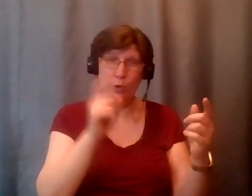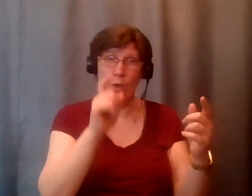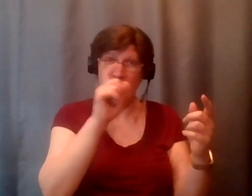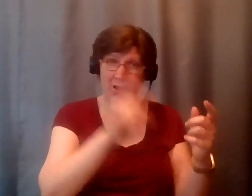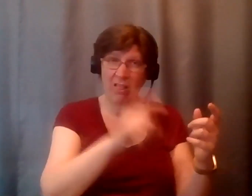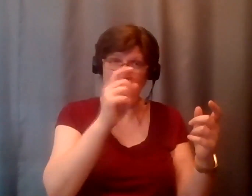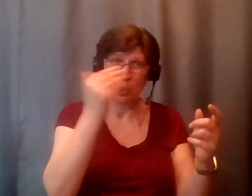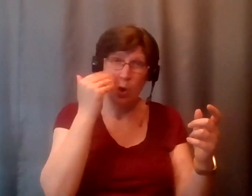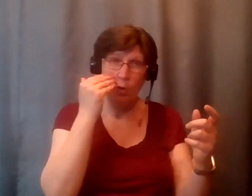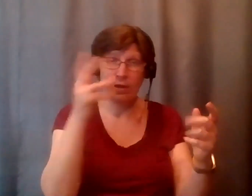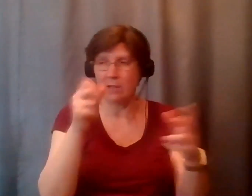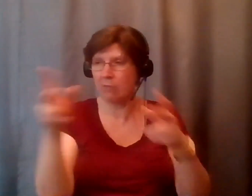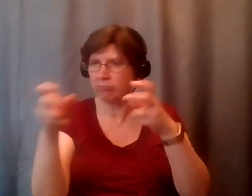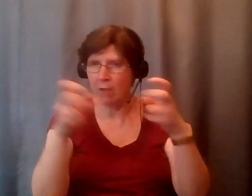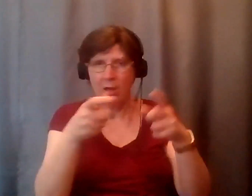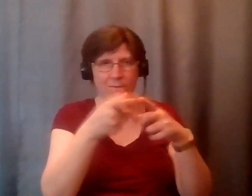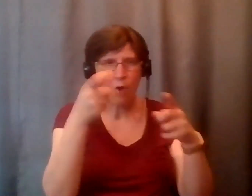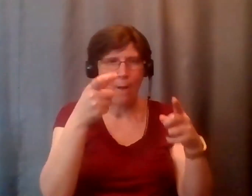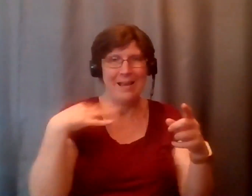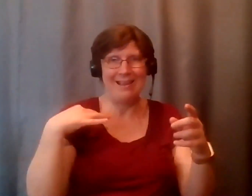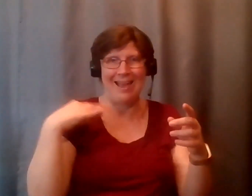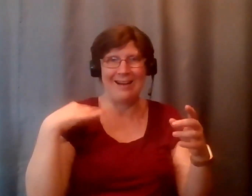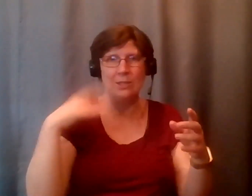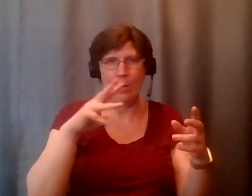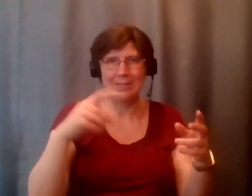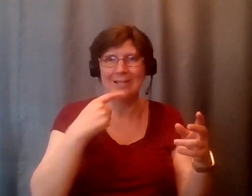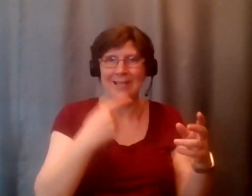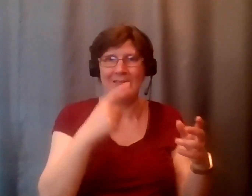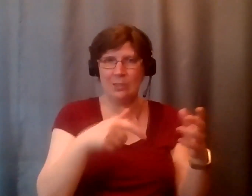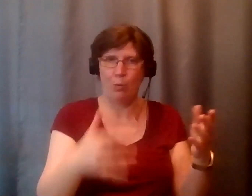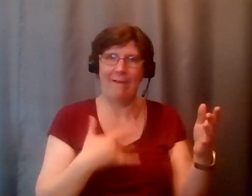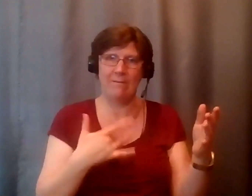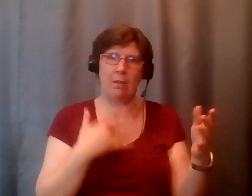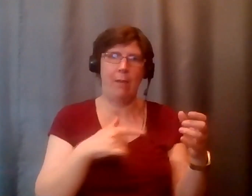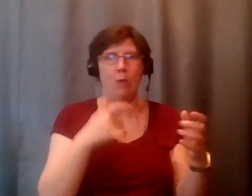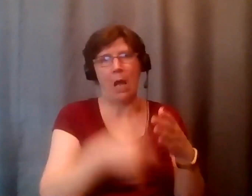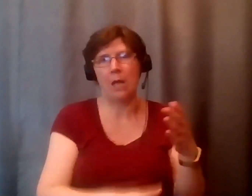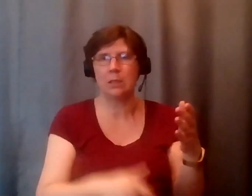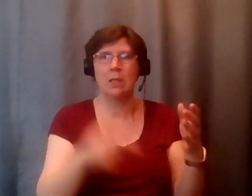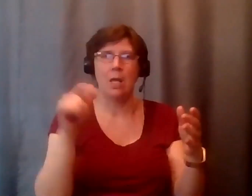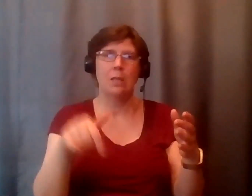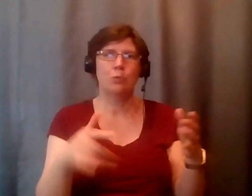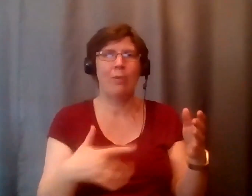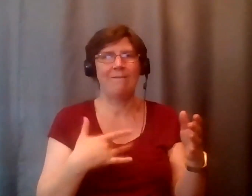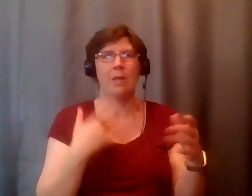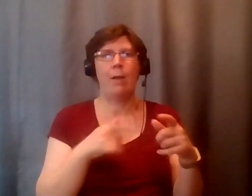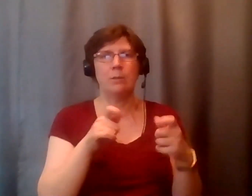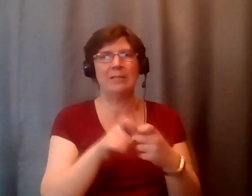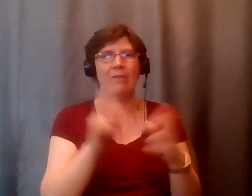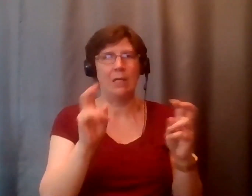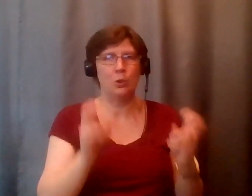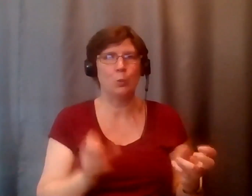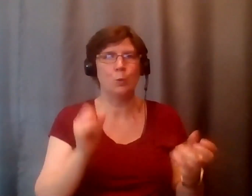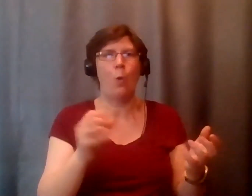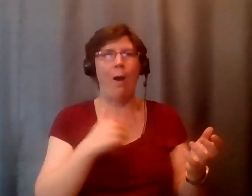taken snippets from a candidate's website to say, this is what they feel about taxes, this is what they feel about certain issues. So I apologize